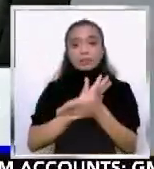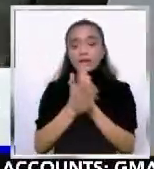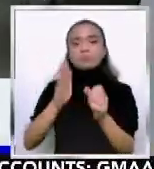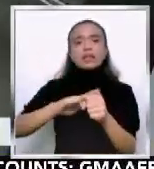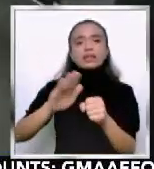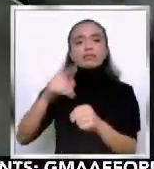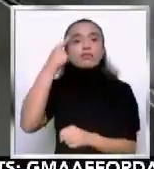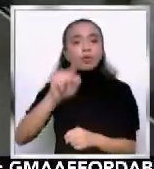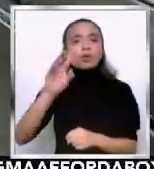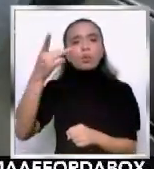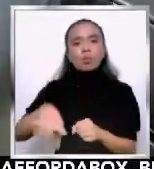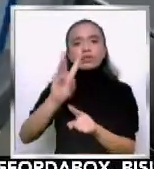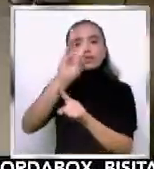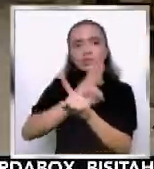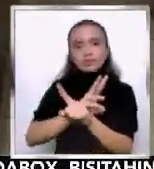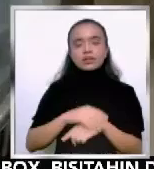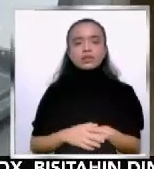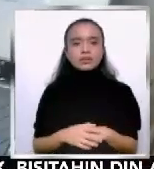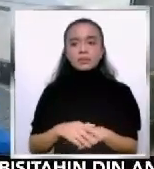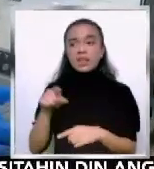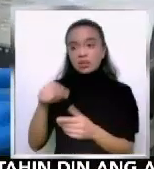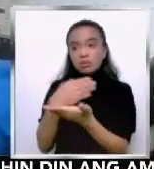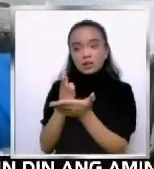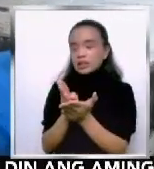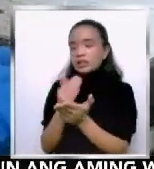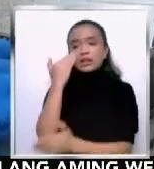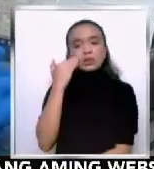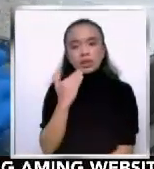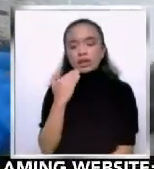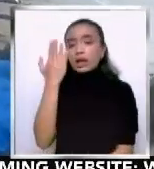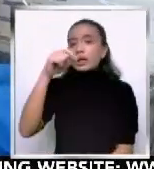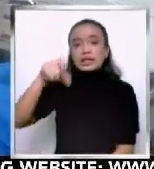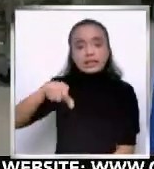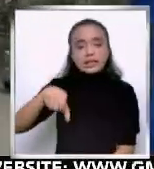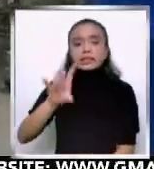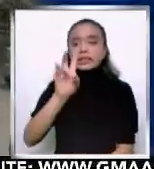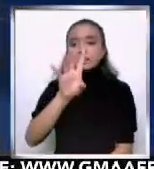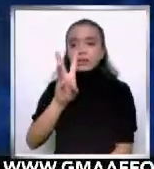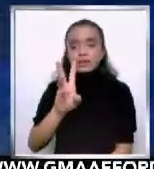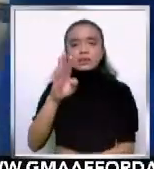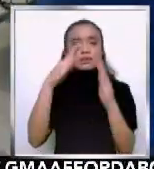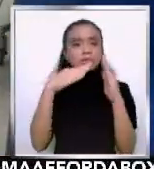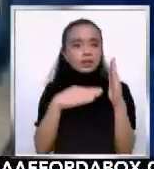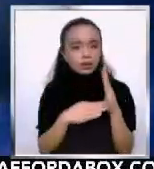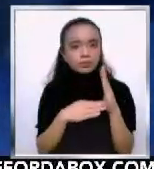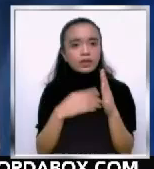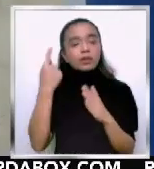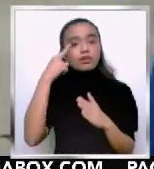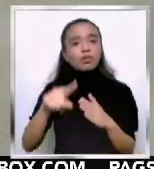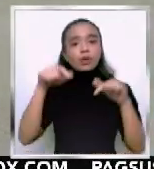However, this funding is inadequate as we will be needing a total of 76 billion requirement for the entire year